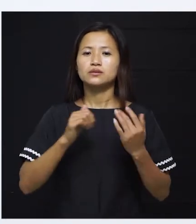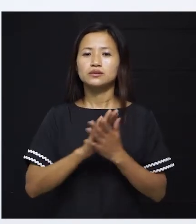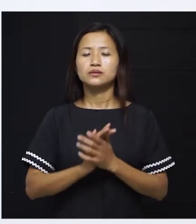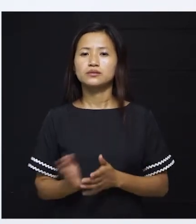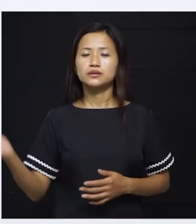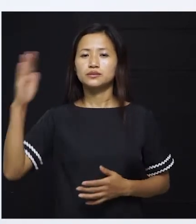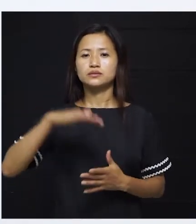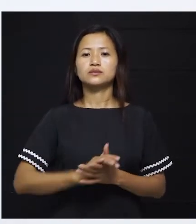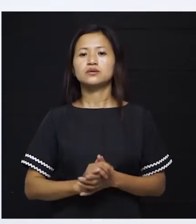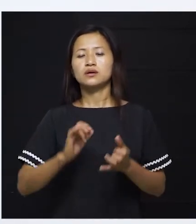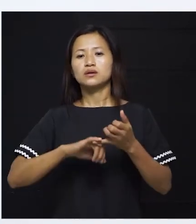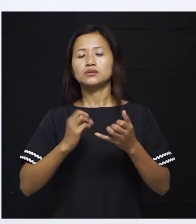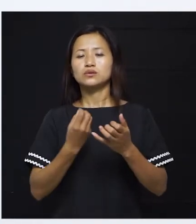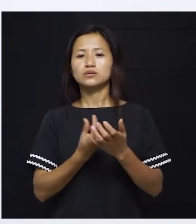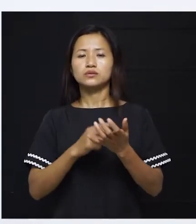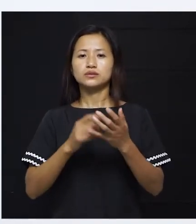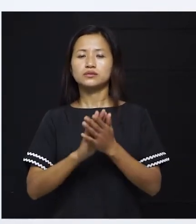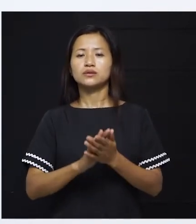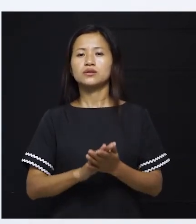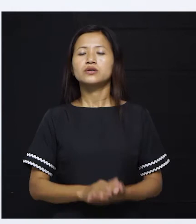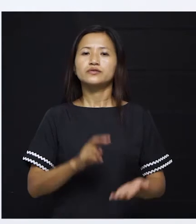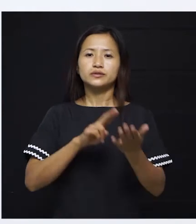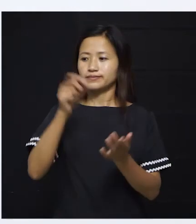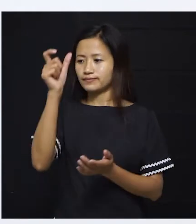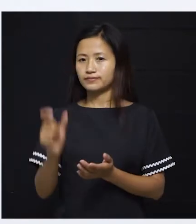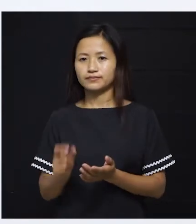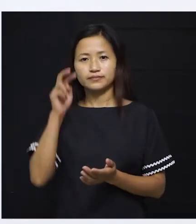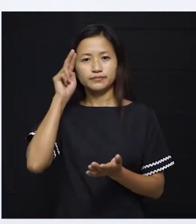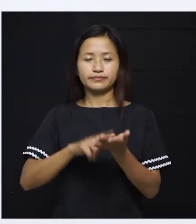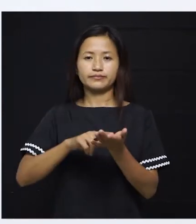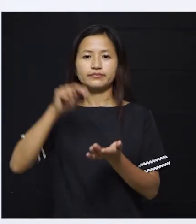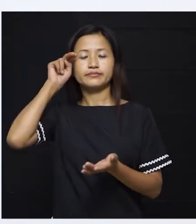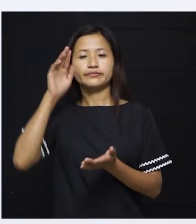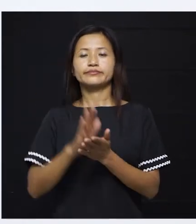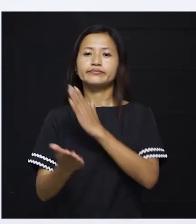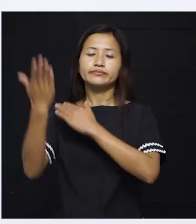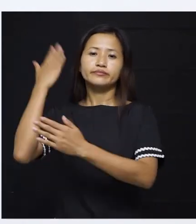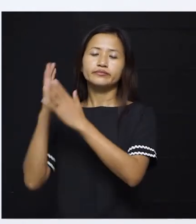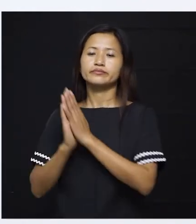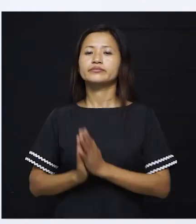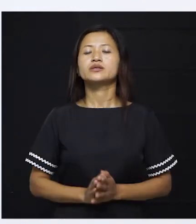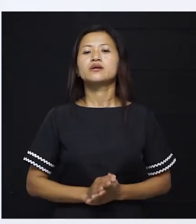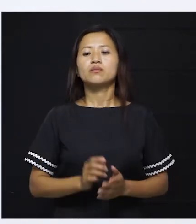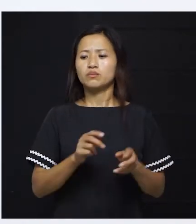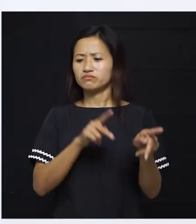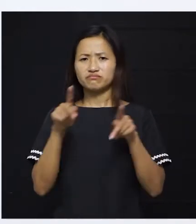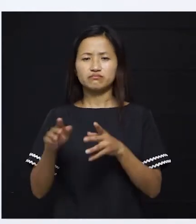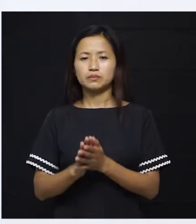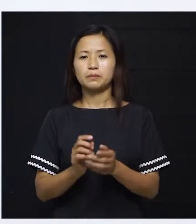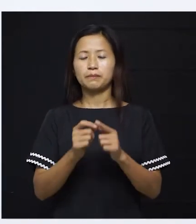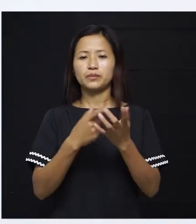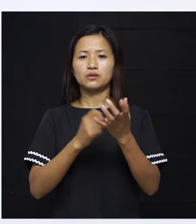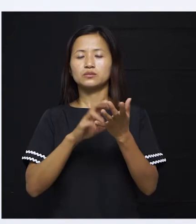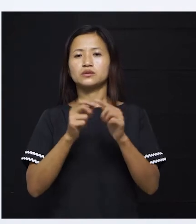the sources of the Naga history. Now it is quite sad that the Nagas doesn't have a proper history of their own,